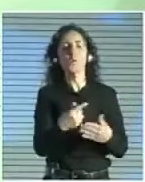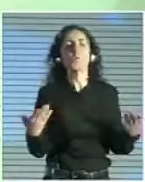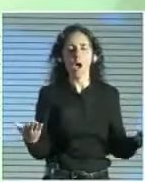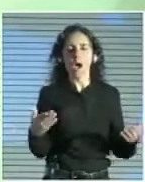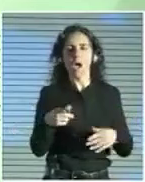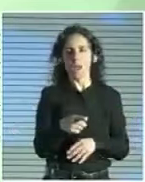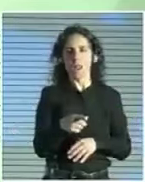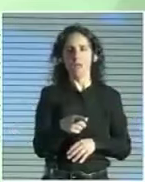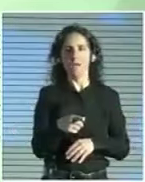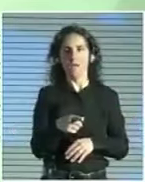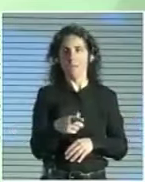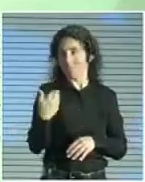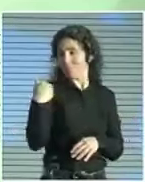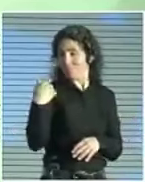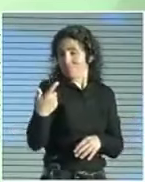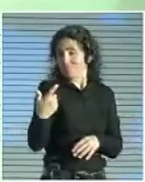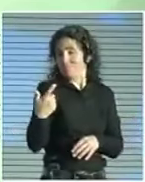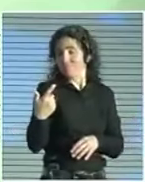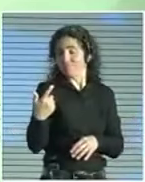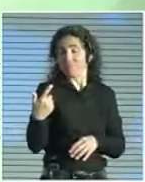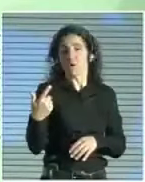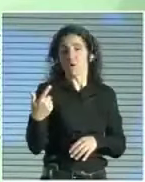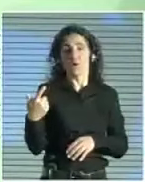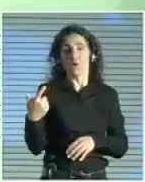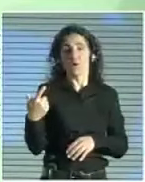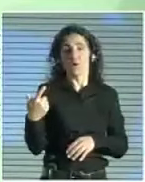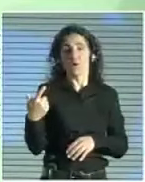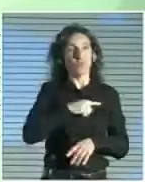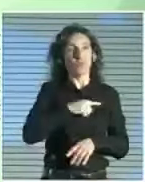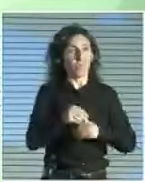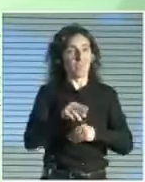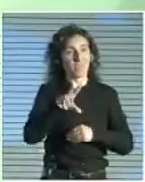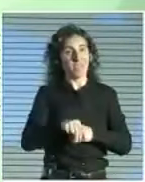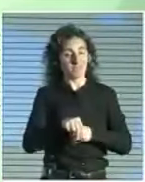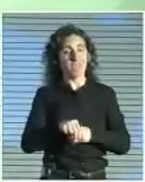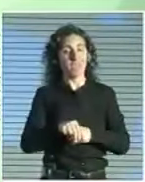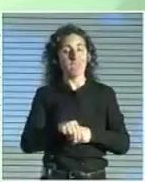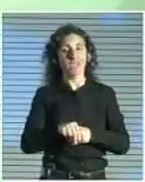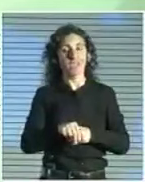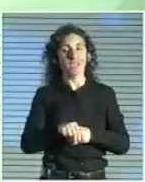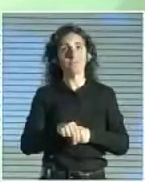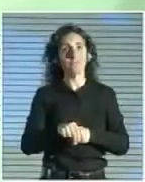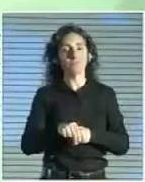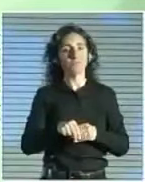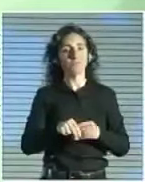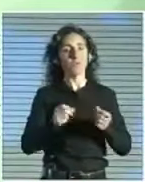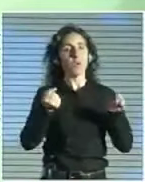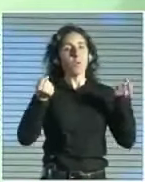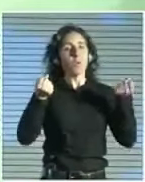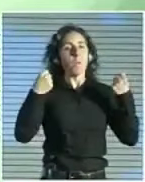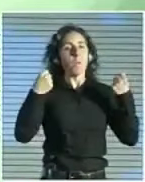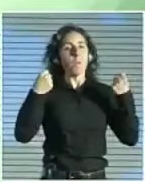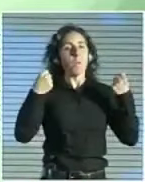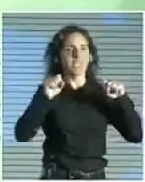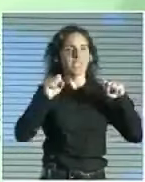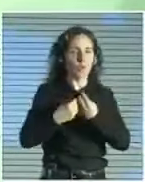specific priorities that we're going to work on. So there's so many things, so many headwinds, but these are the 7. One of the things that also came out